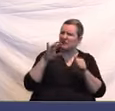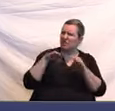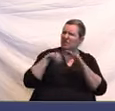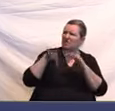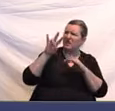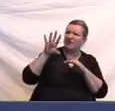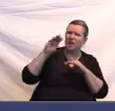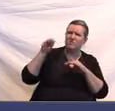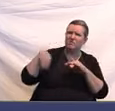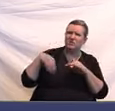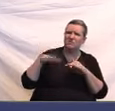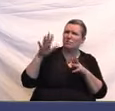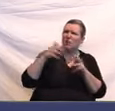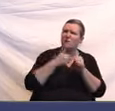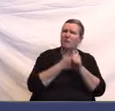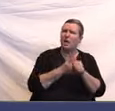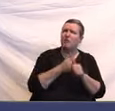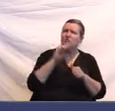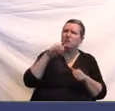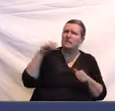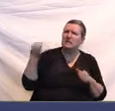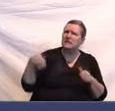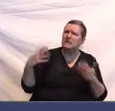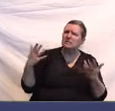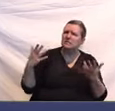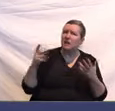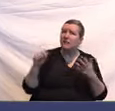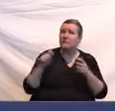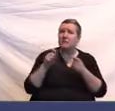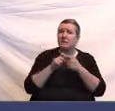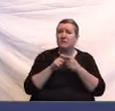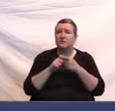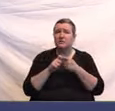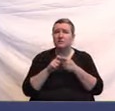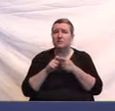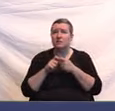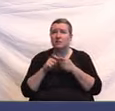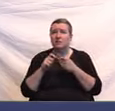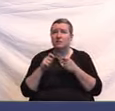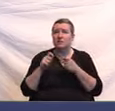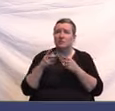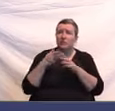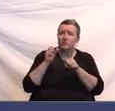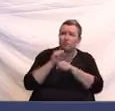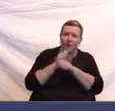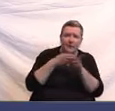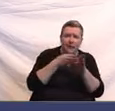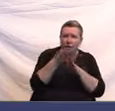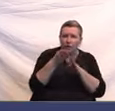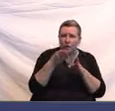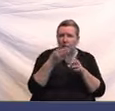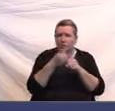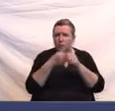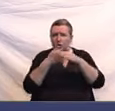specific compliance rates? Is there any demographic or job sector that makes up the majority